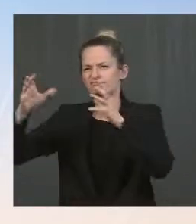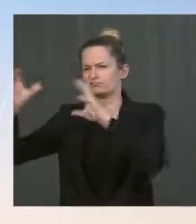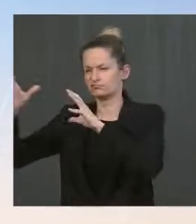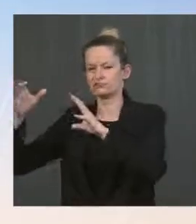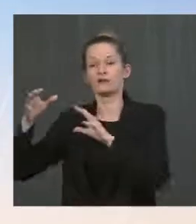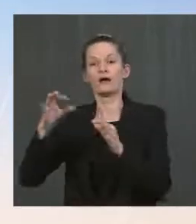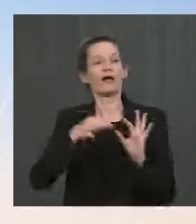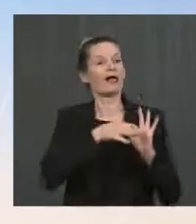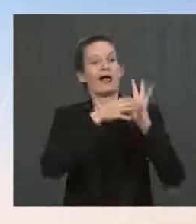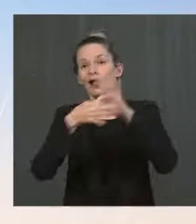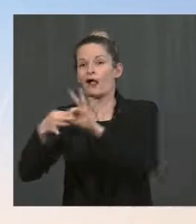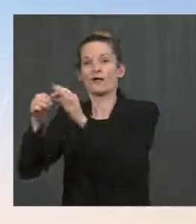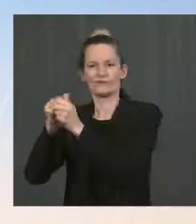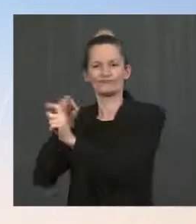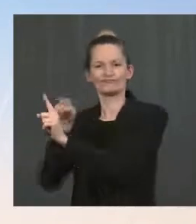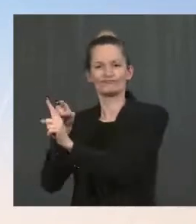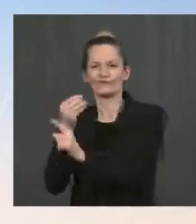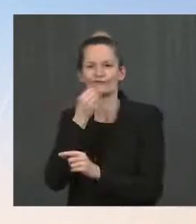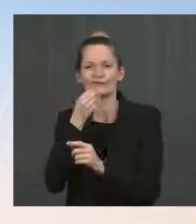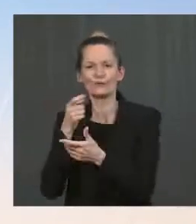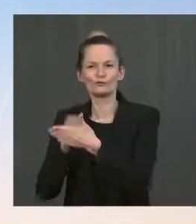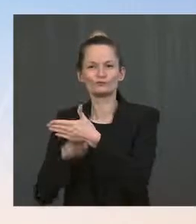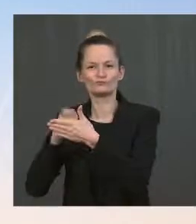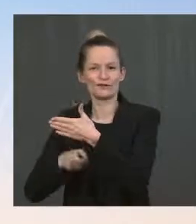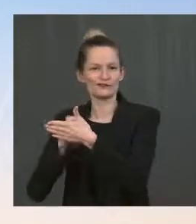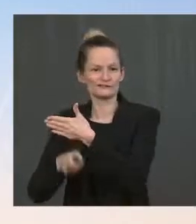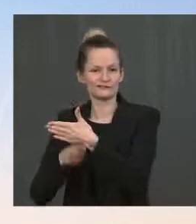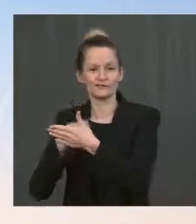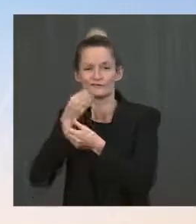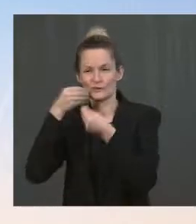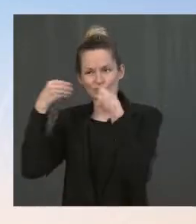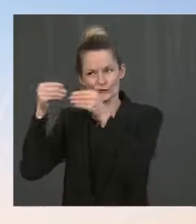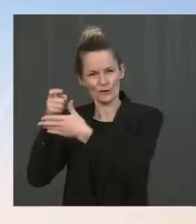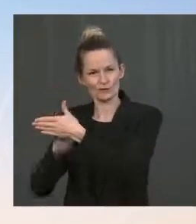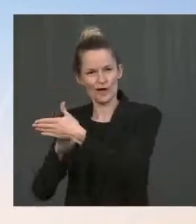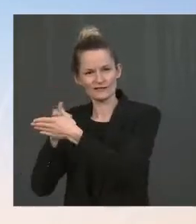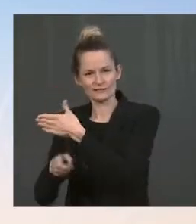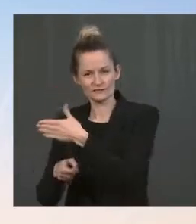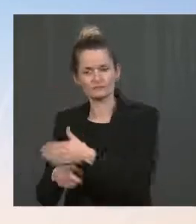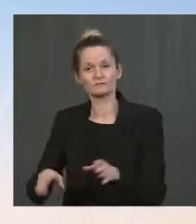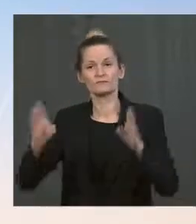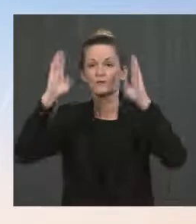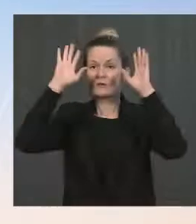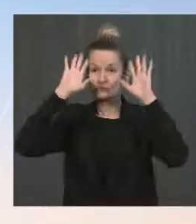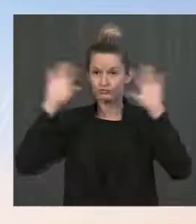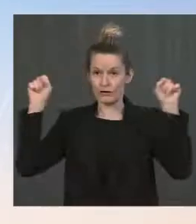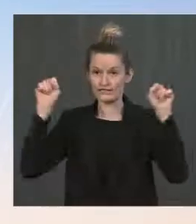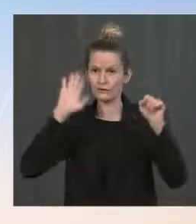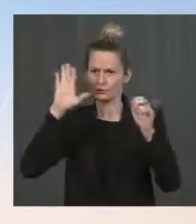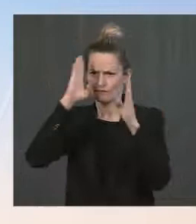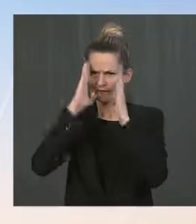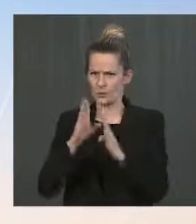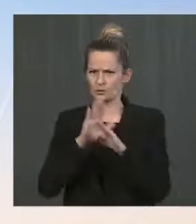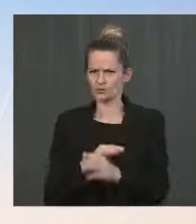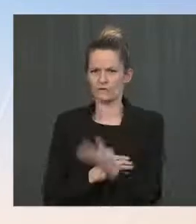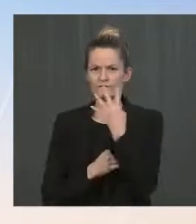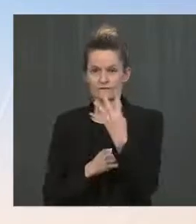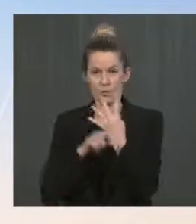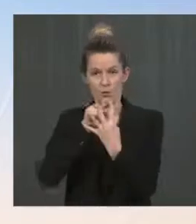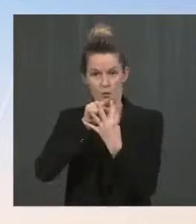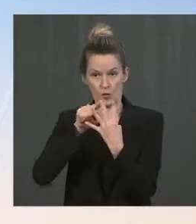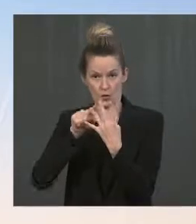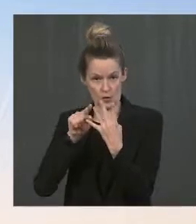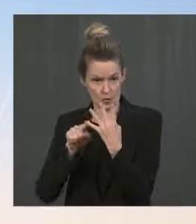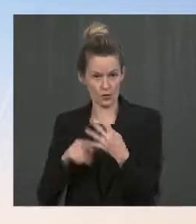is focused on four major steps to try to take action in this area. First, strengthening the current regulatory system